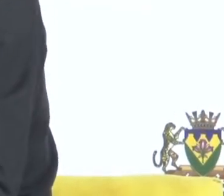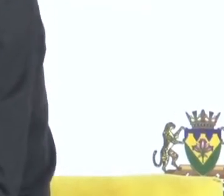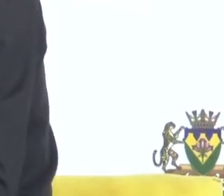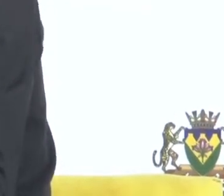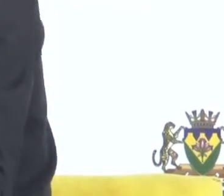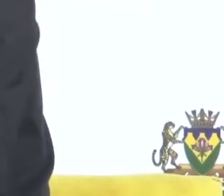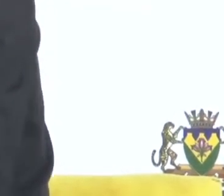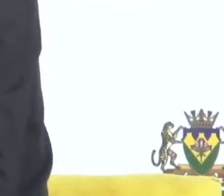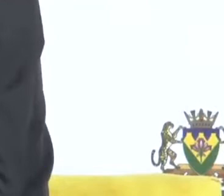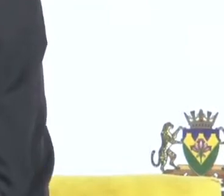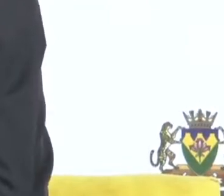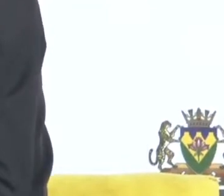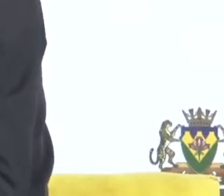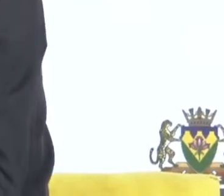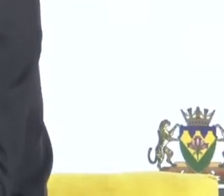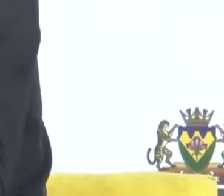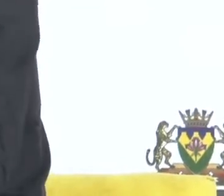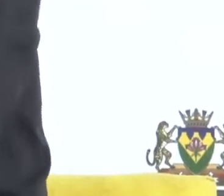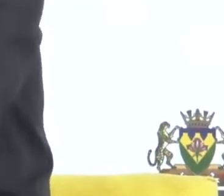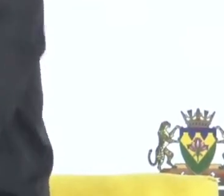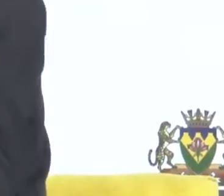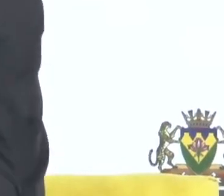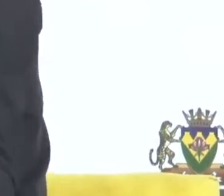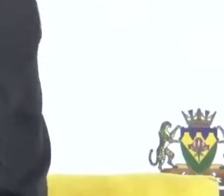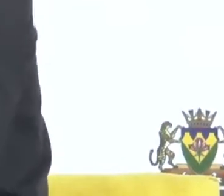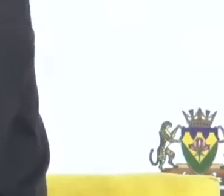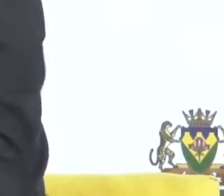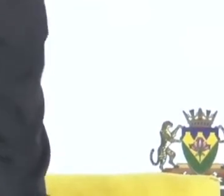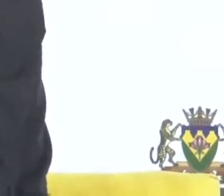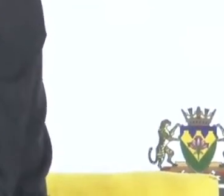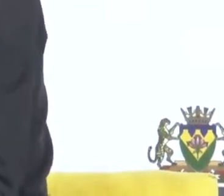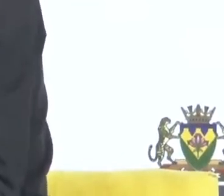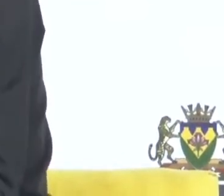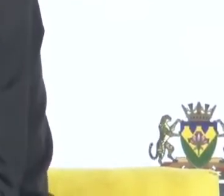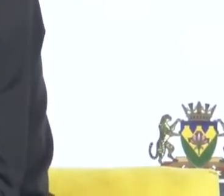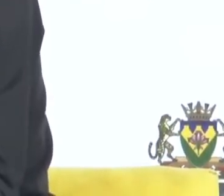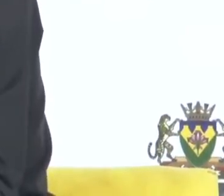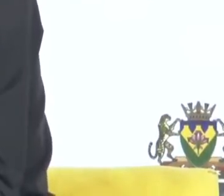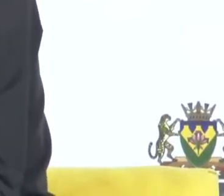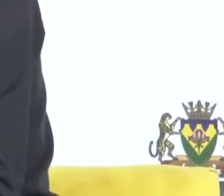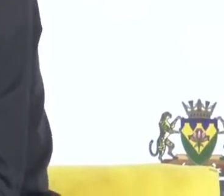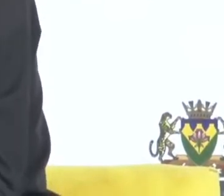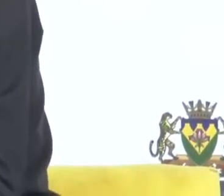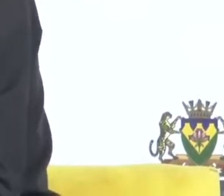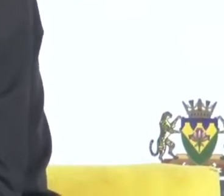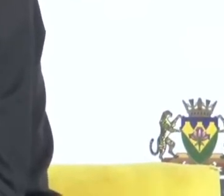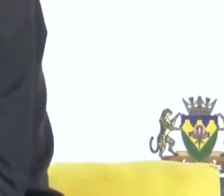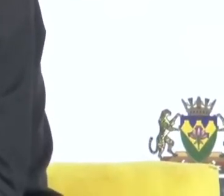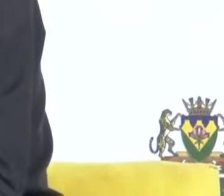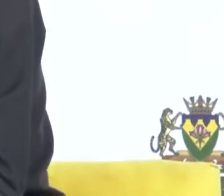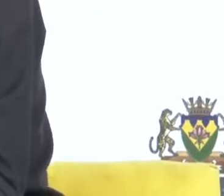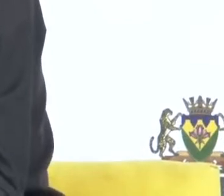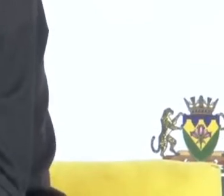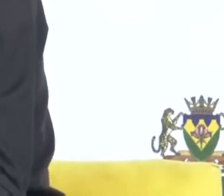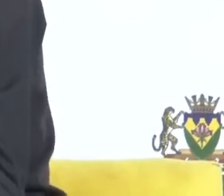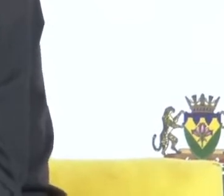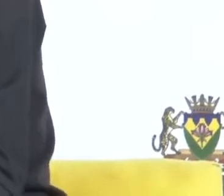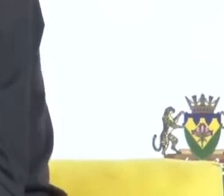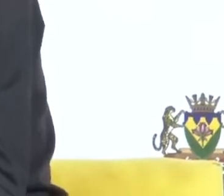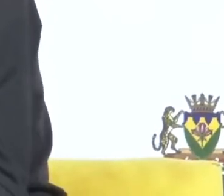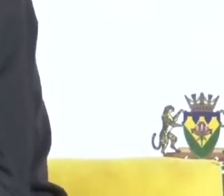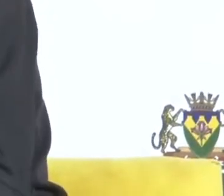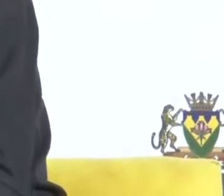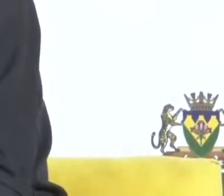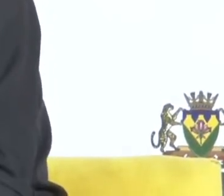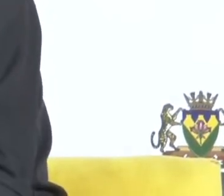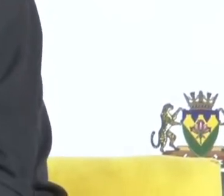that a lot of families are struggling. It means that there's no money circulating in our communities, and